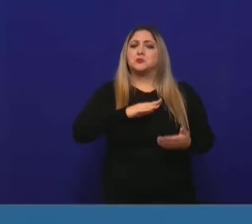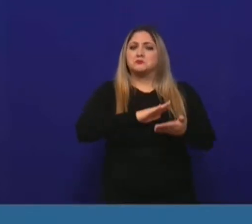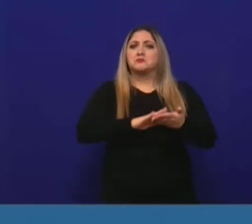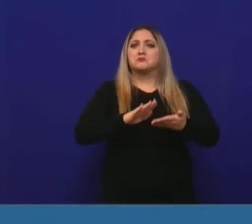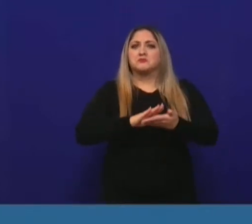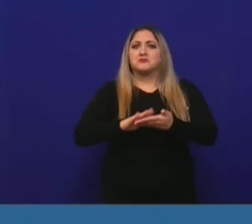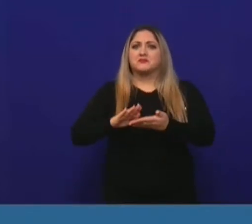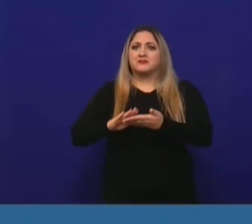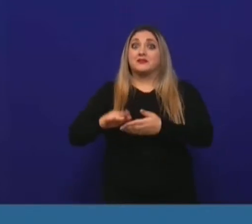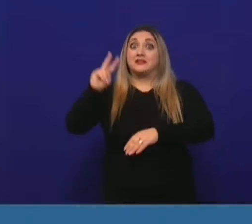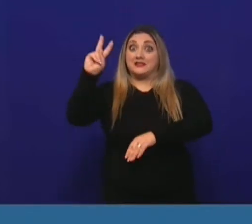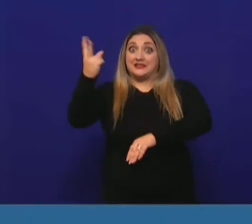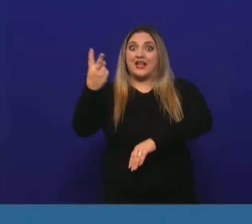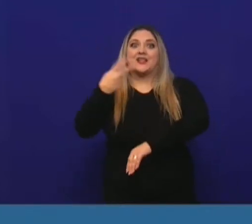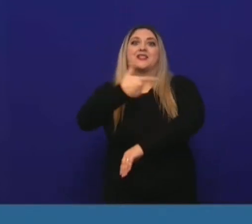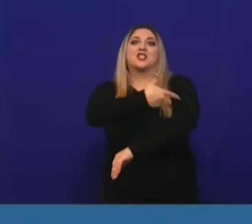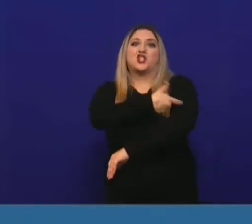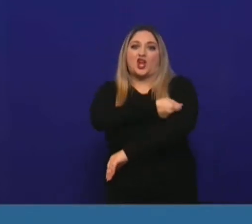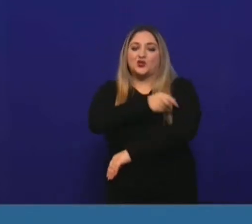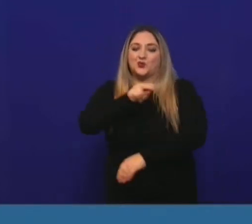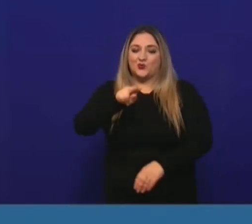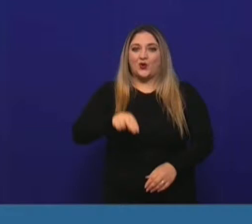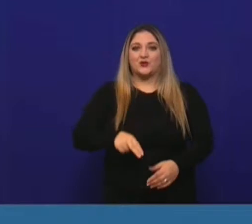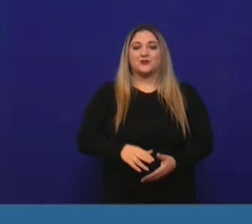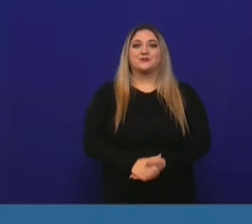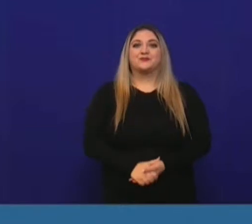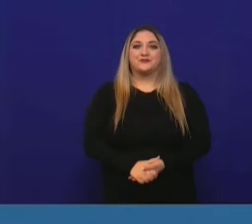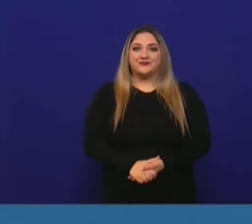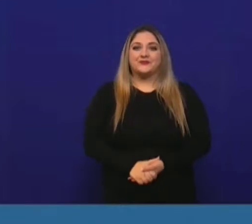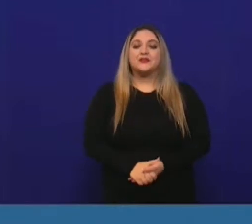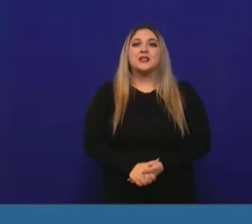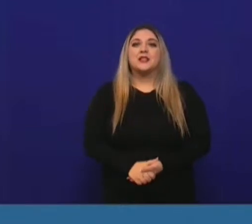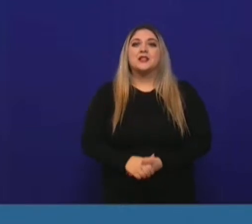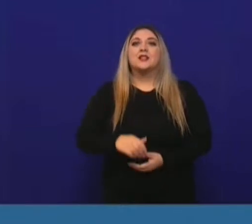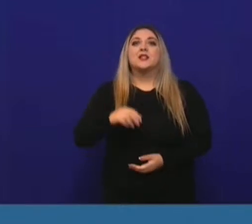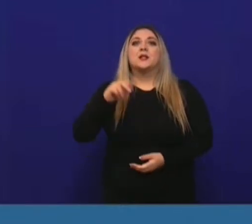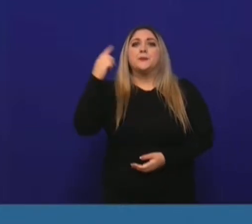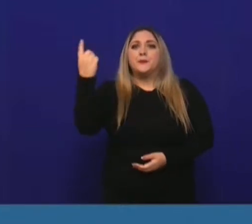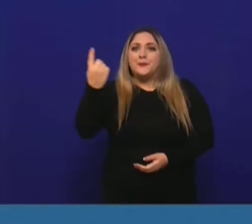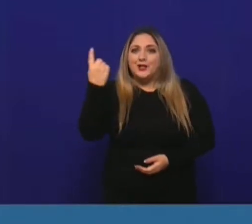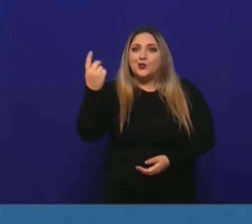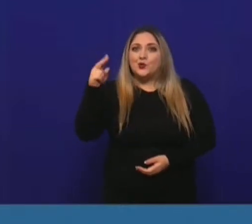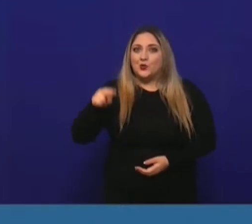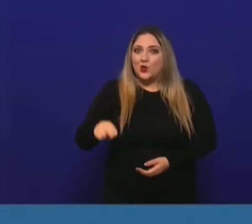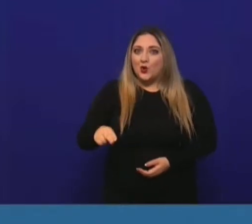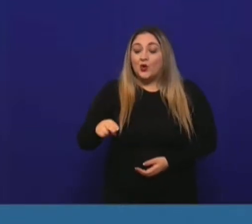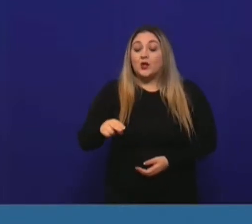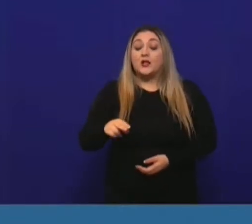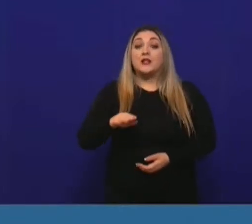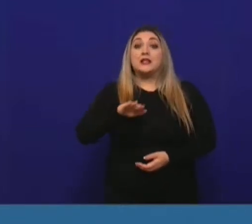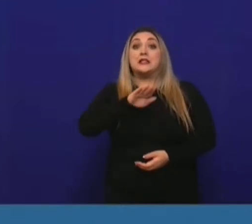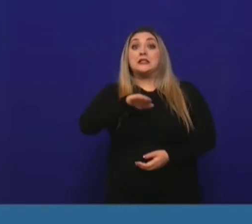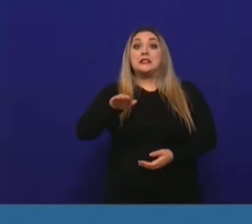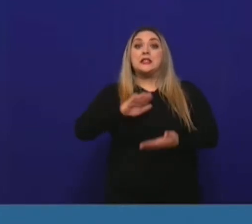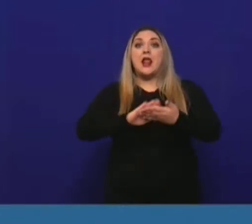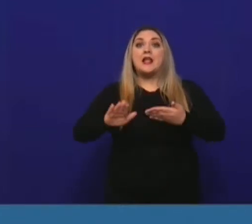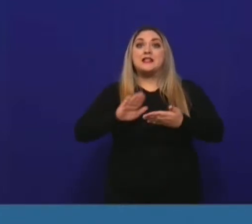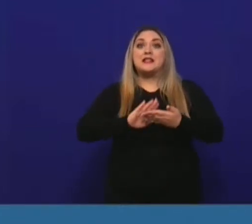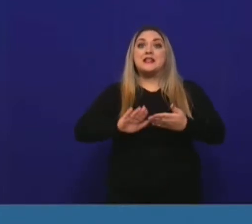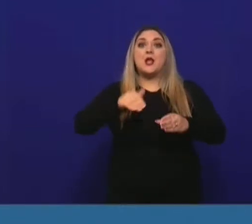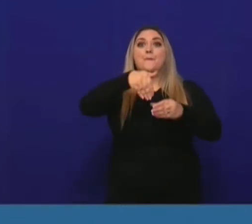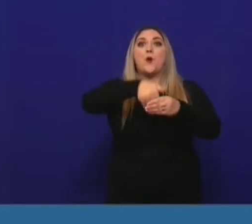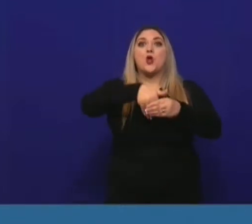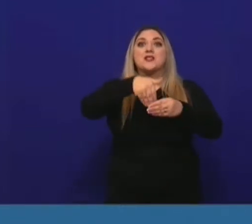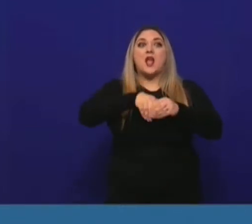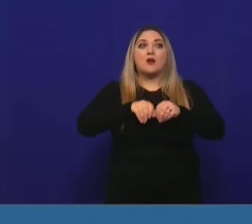bit-tilqim ta' tieni doża wkoll. Anka dawk in-nies li aħna diġà batnilhom litra ta' n-nies li huma